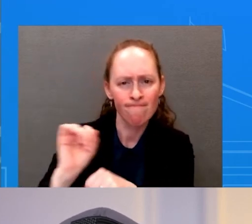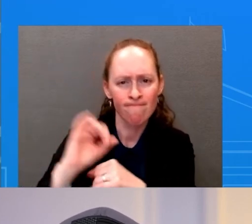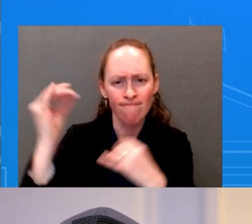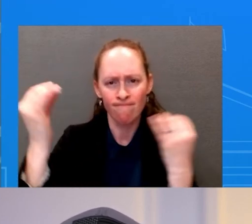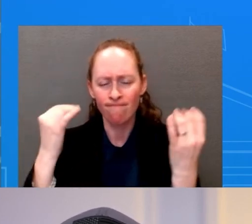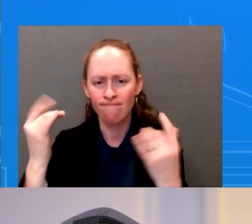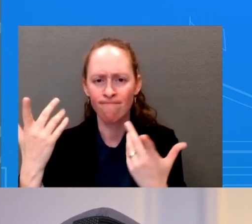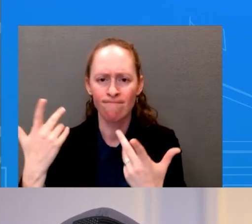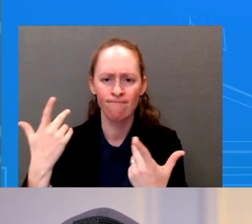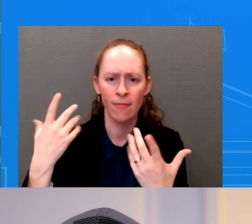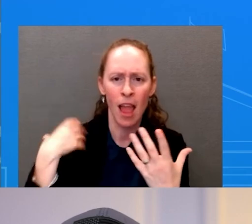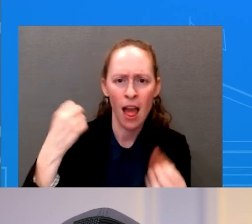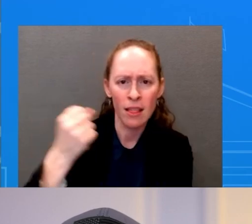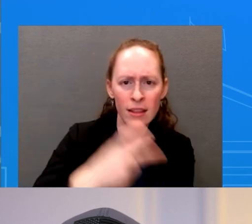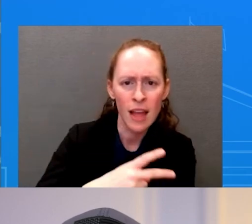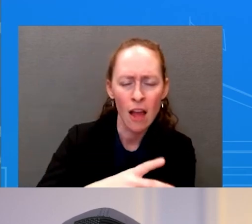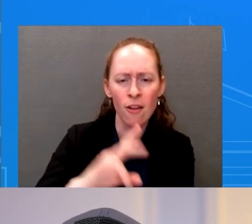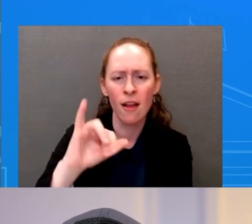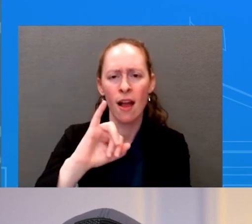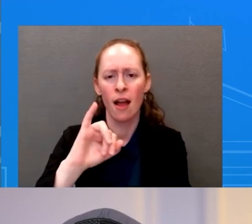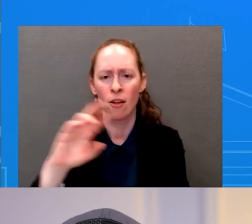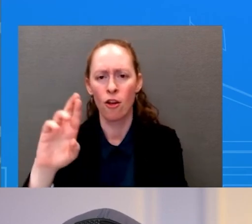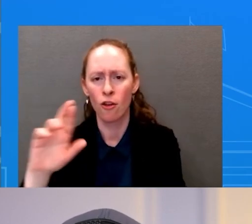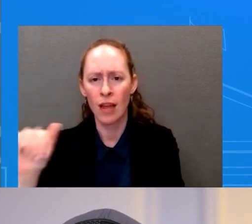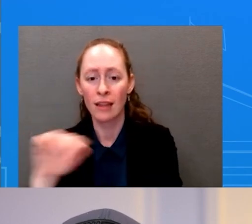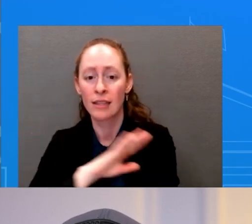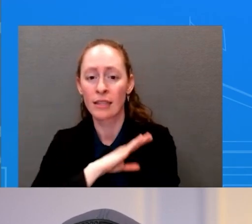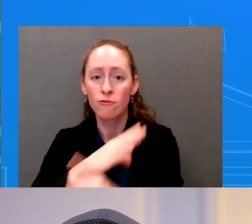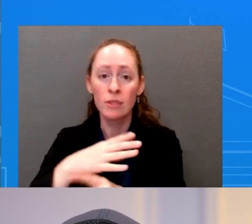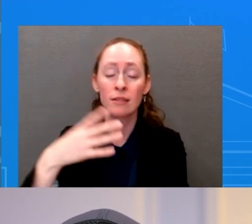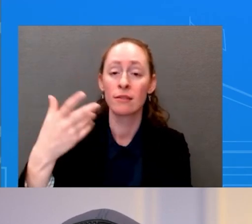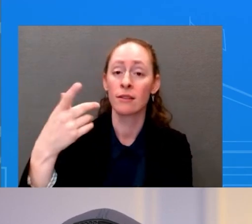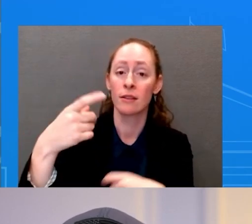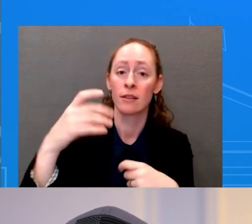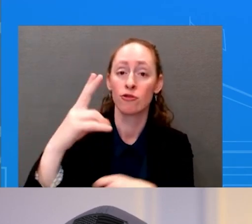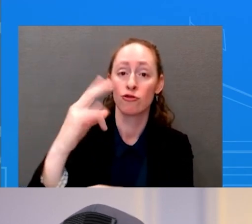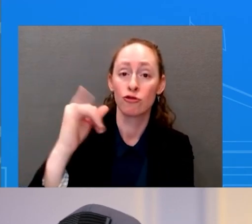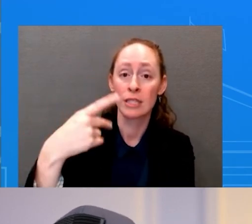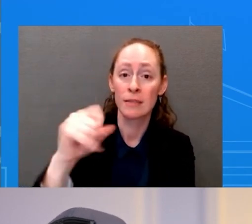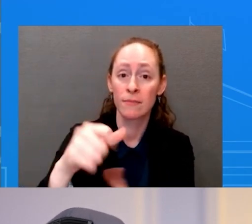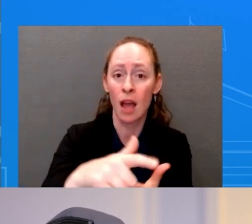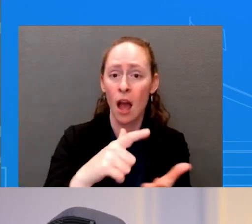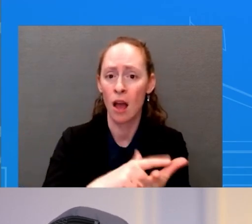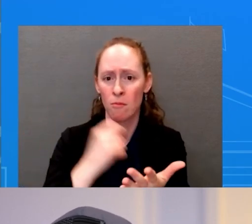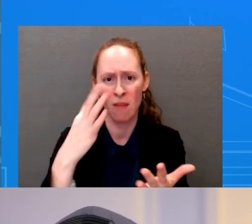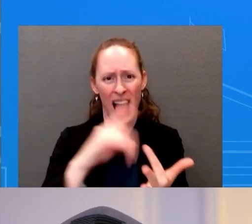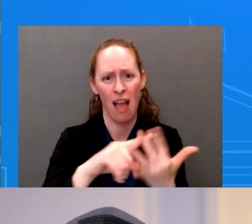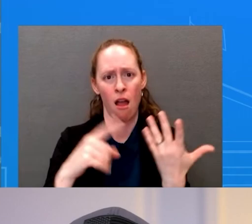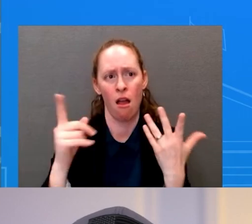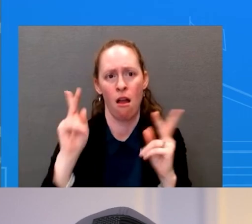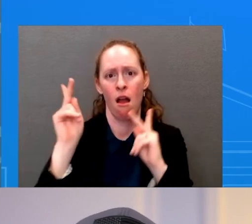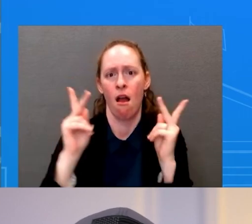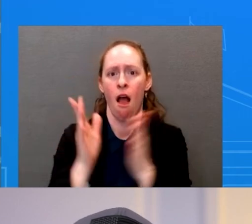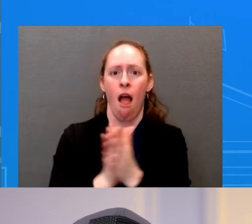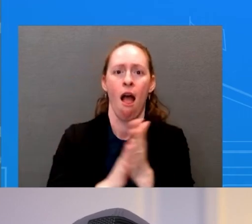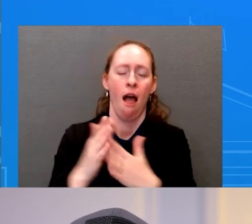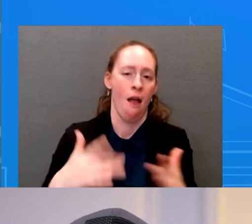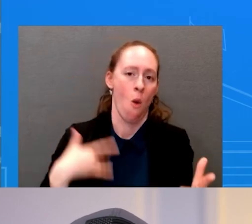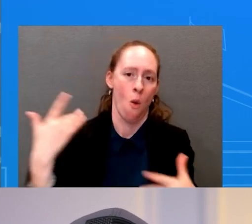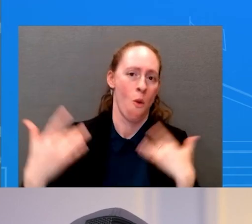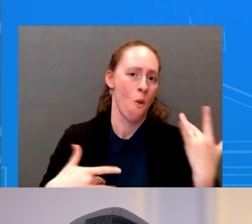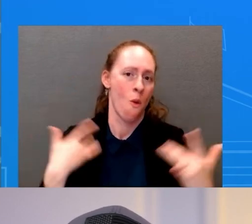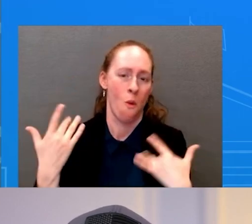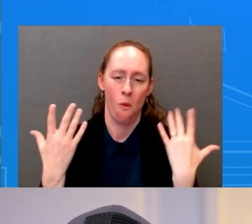think about the CHIPS Act, they are popular. They are popular with the American people. They understand. The American people understand what these pieces of